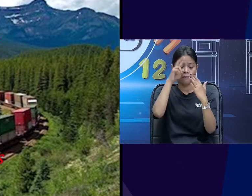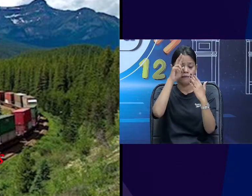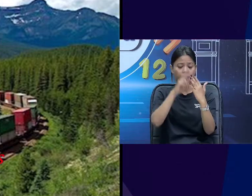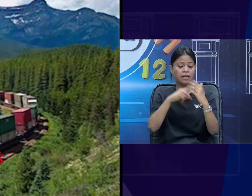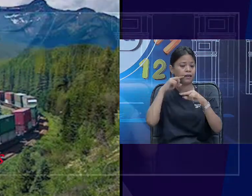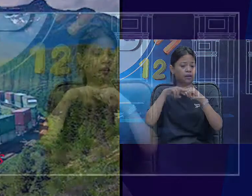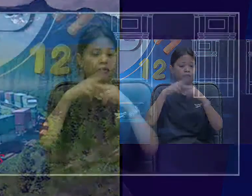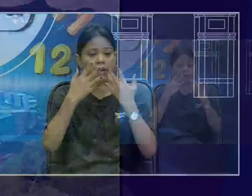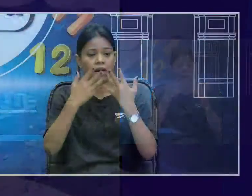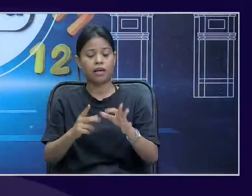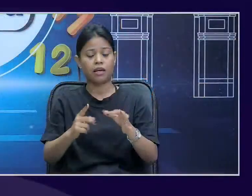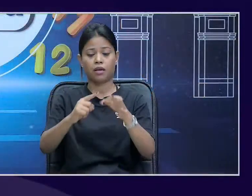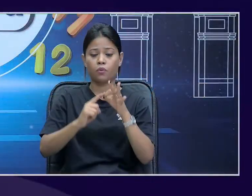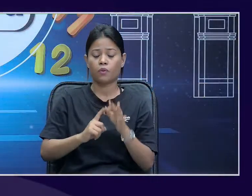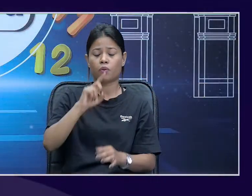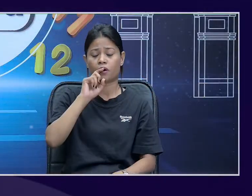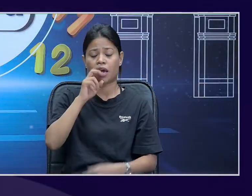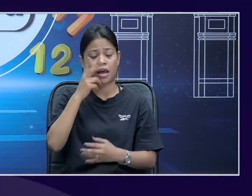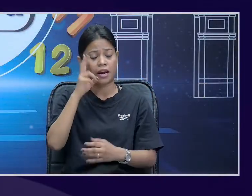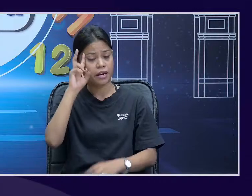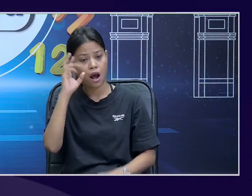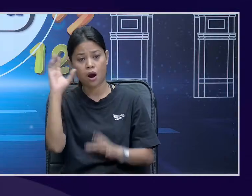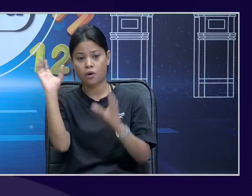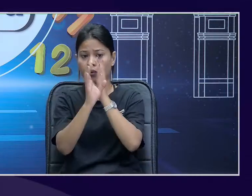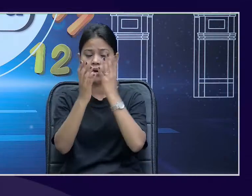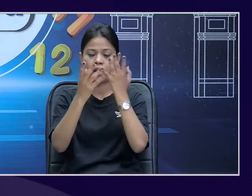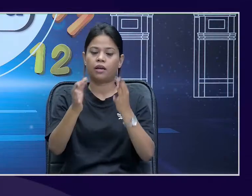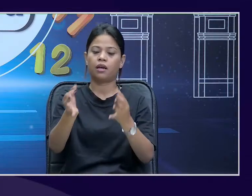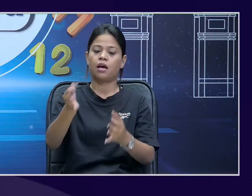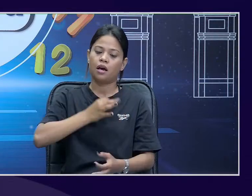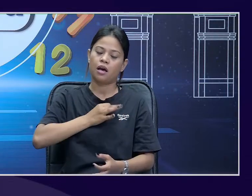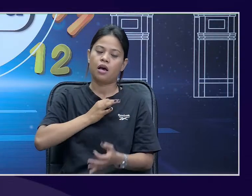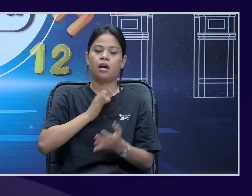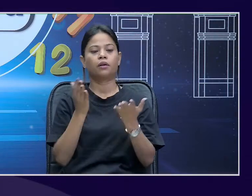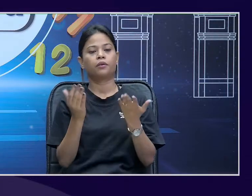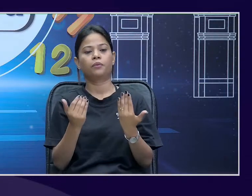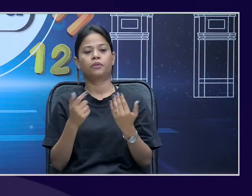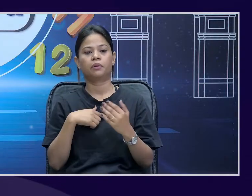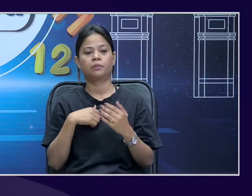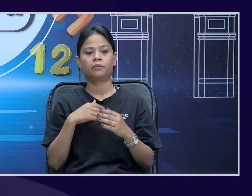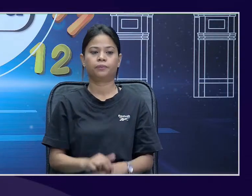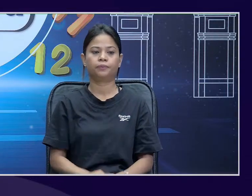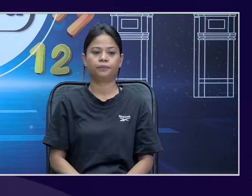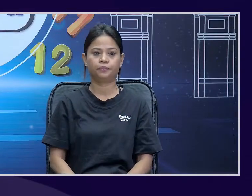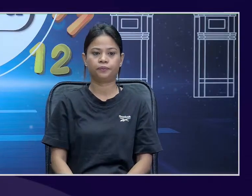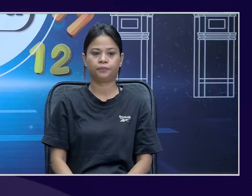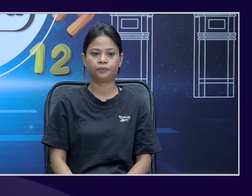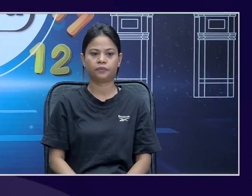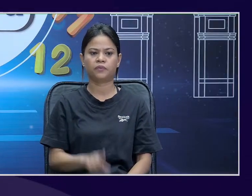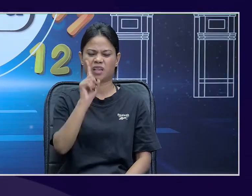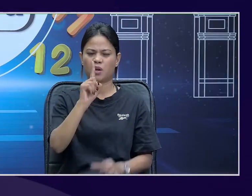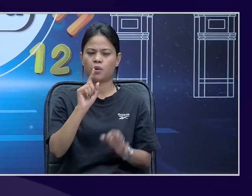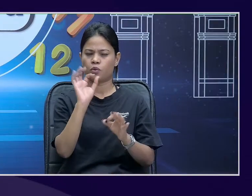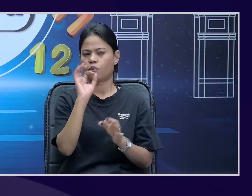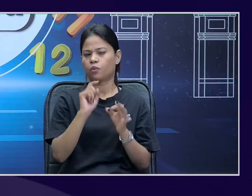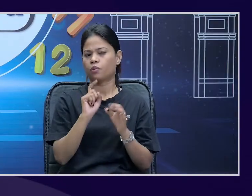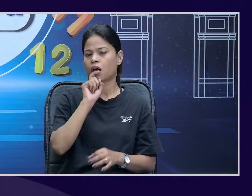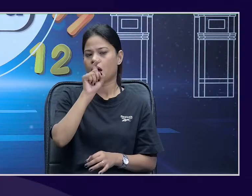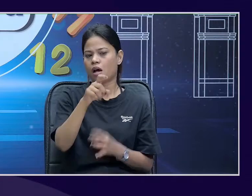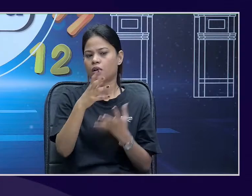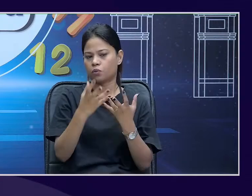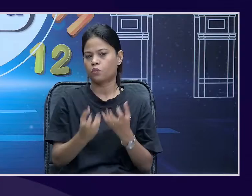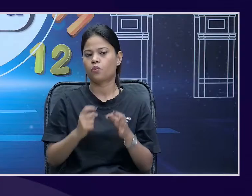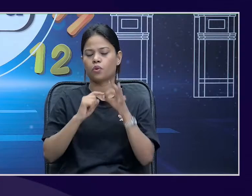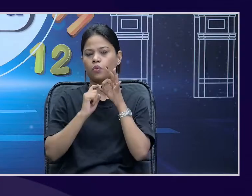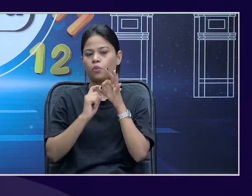Okay. Yes, ma'am. And before we move forward, let me ask you a simple question. I just wanted to know,